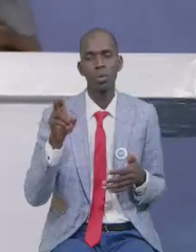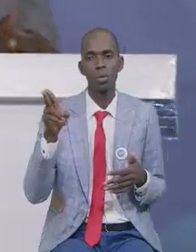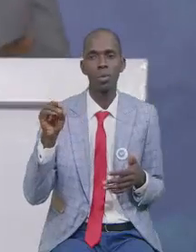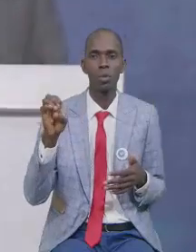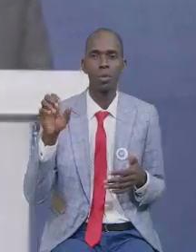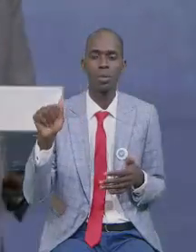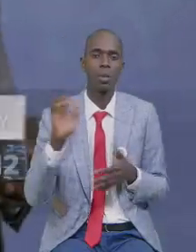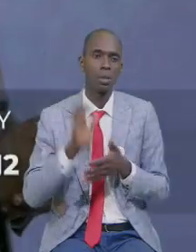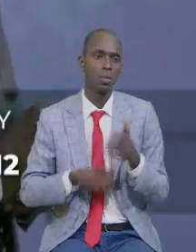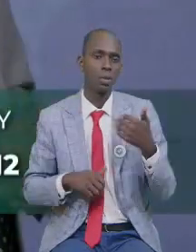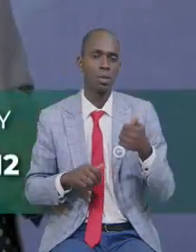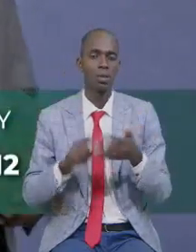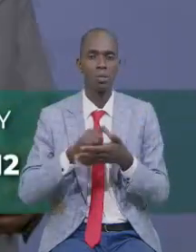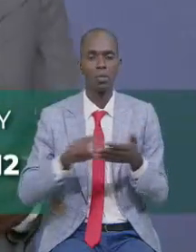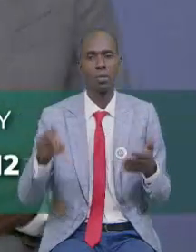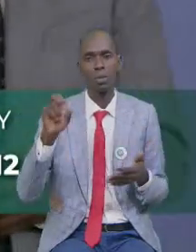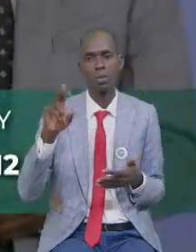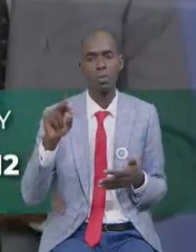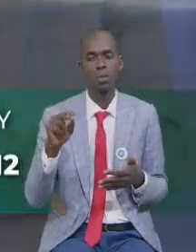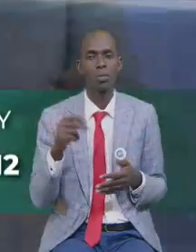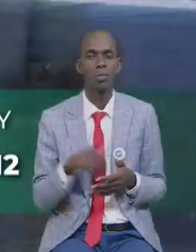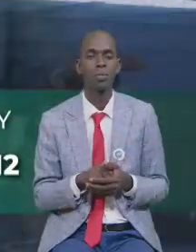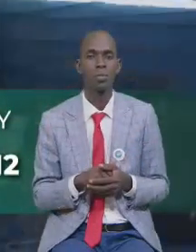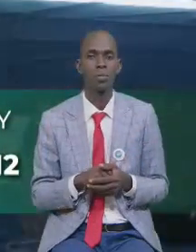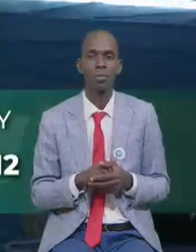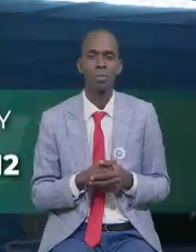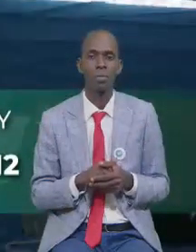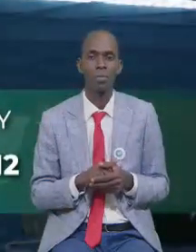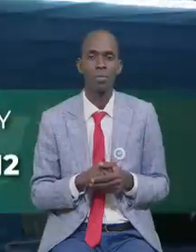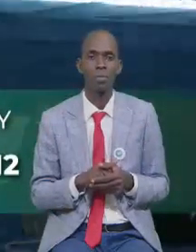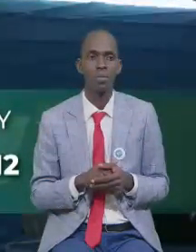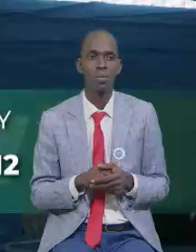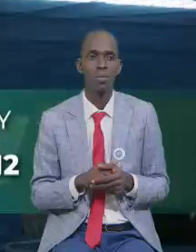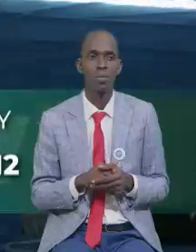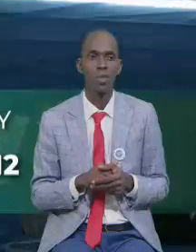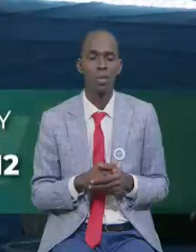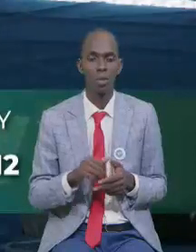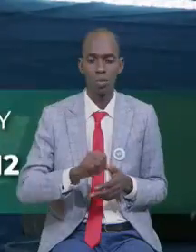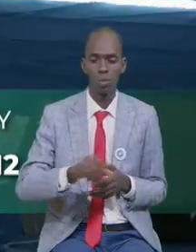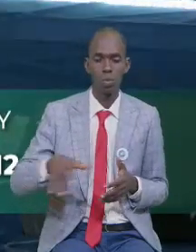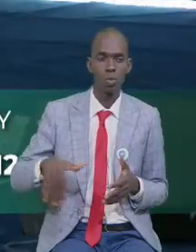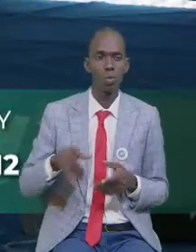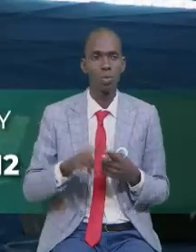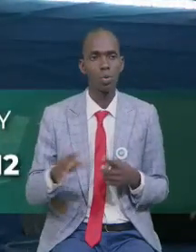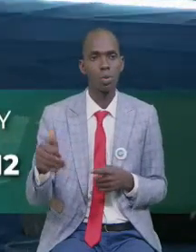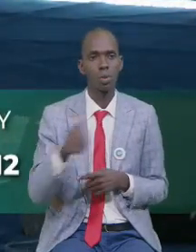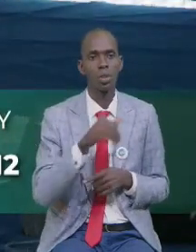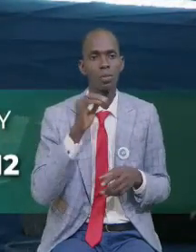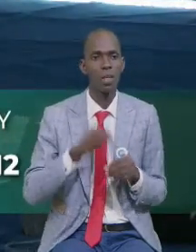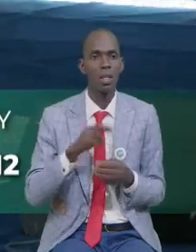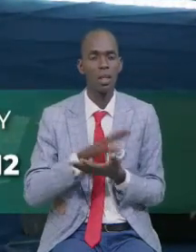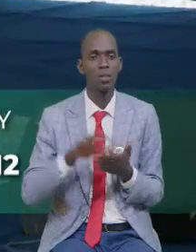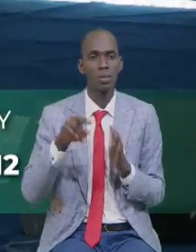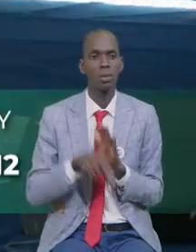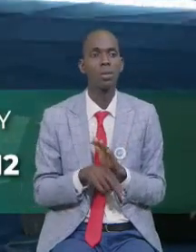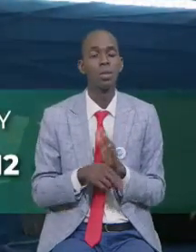chapter 10, reading from verse 12, sow to yourselves in righteousness. If you're going